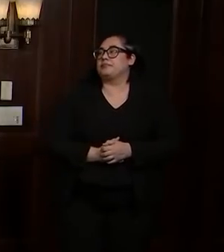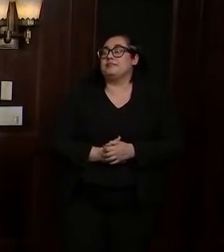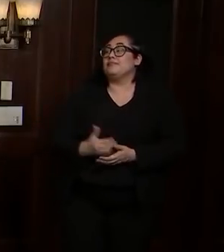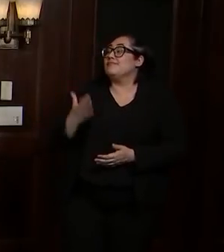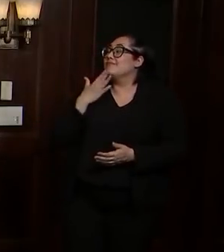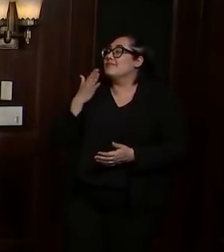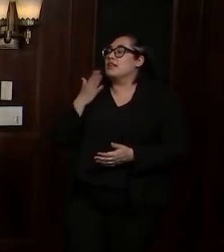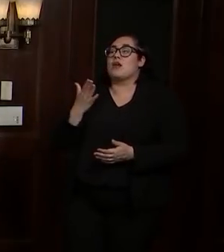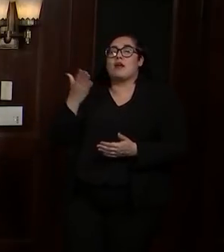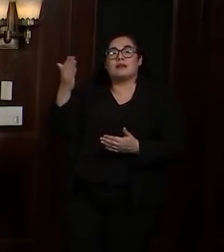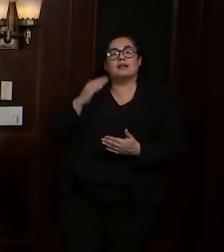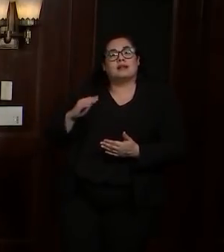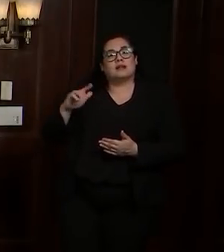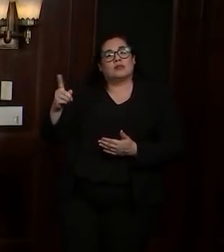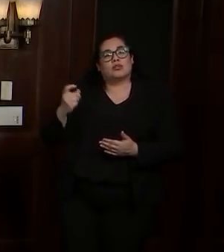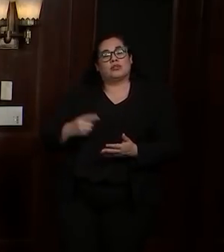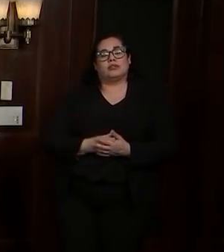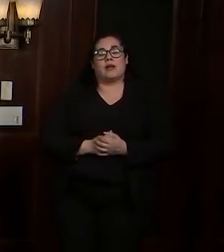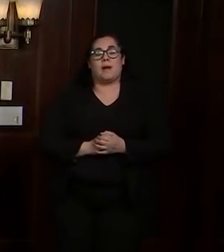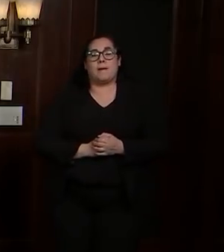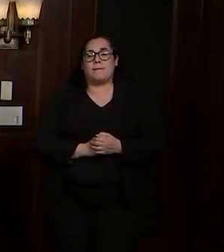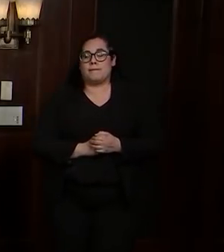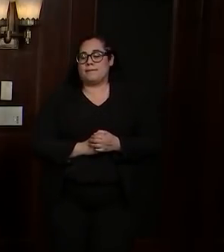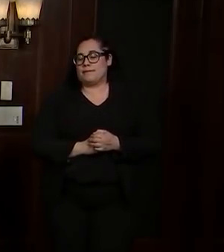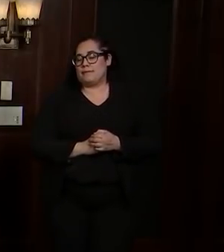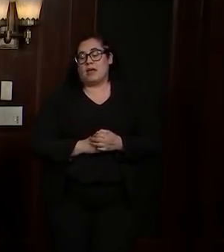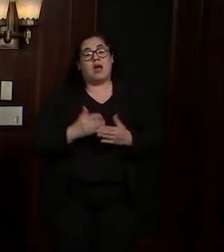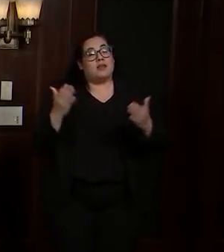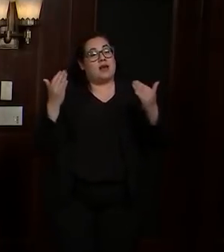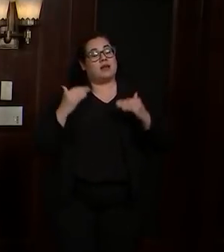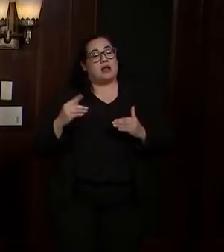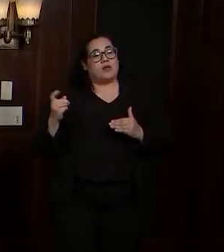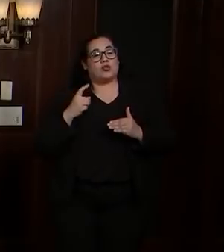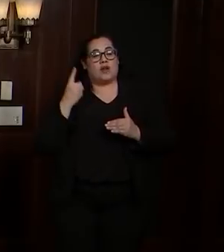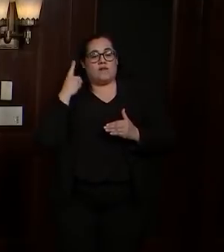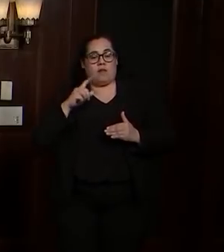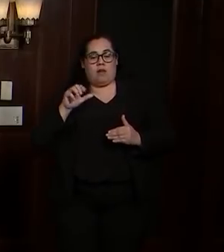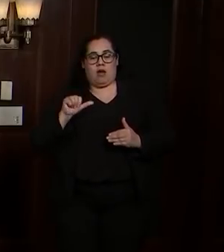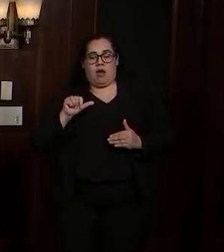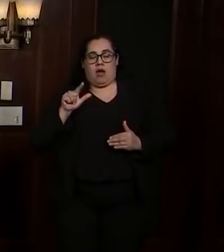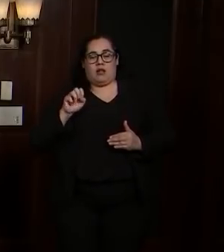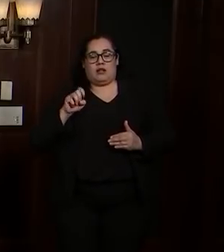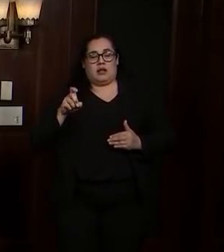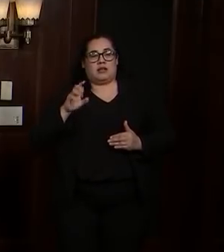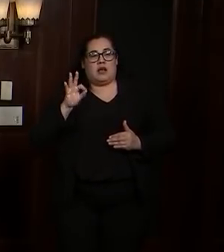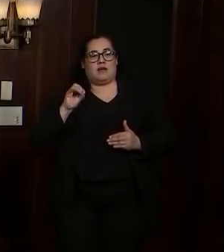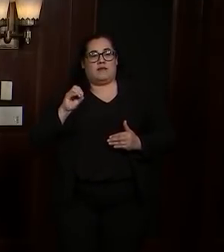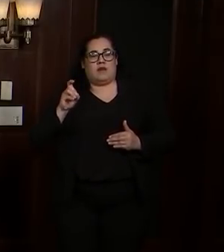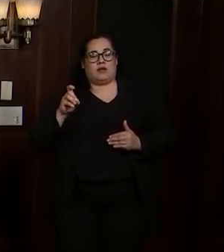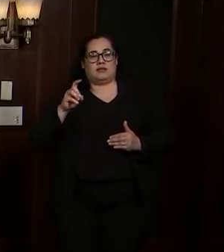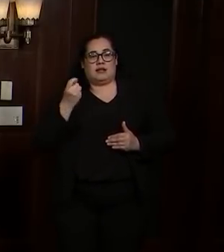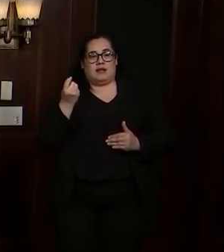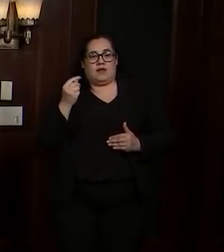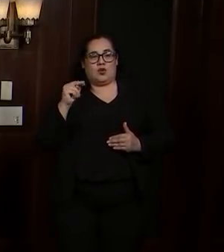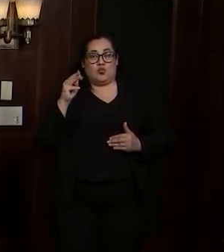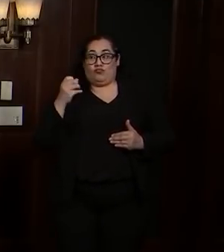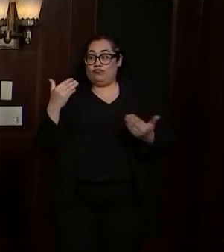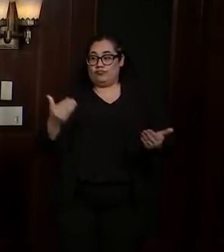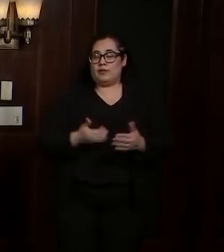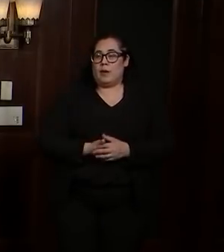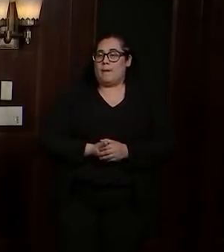Thank you. We'll take the next question. Thank you. And our next question comes from the line of Alex Michelson from Fox 11 News. Please go ahead.